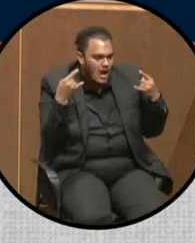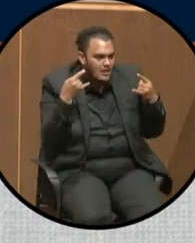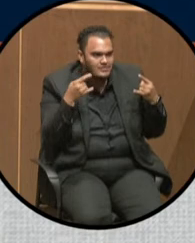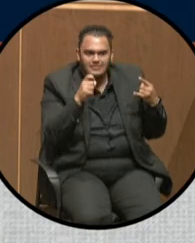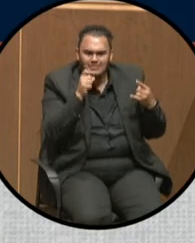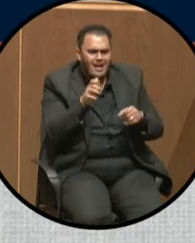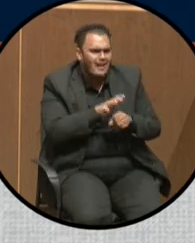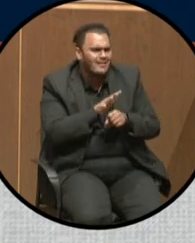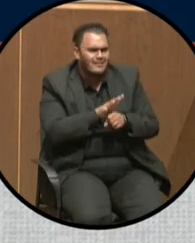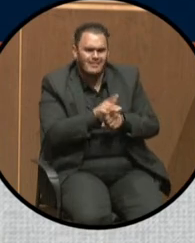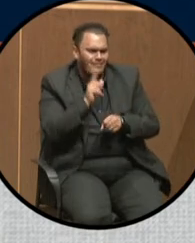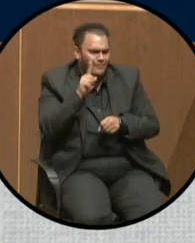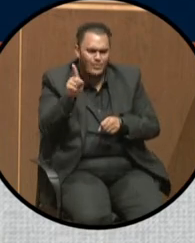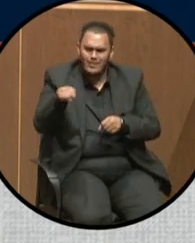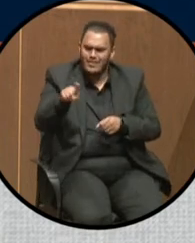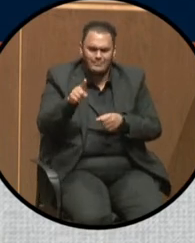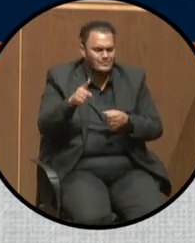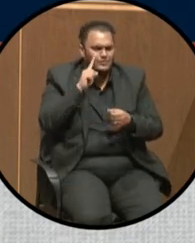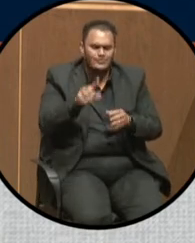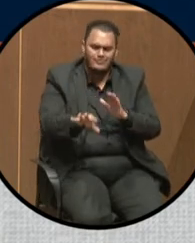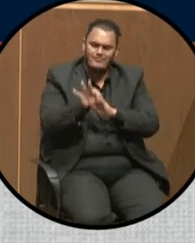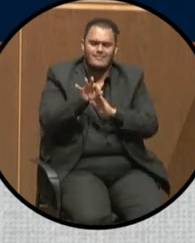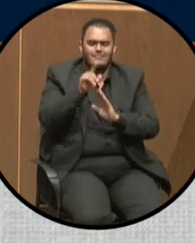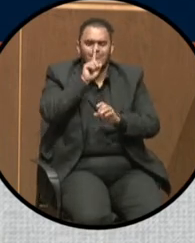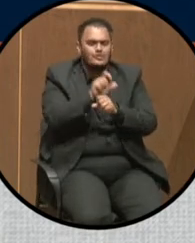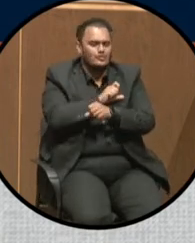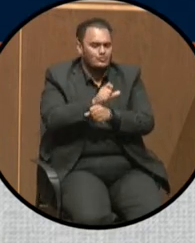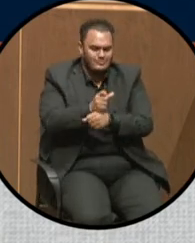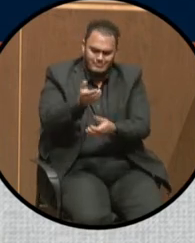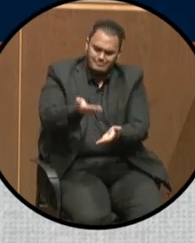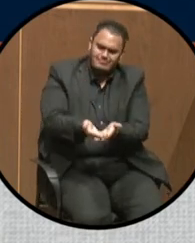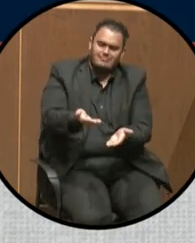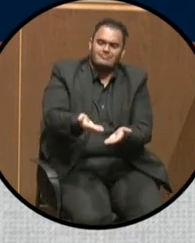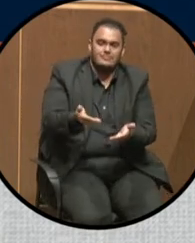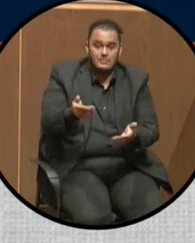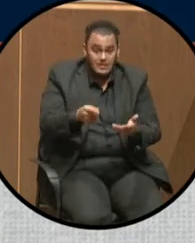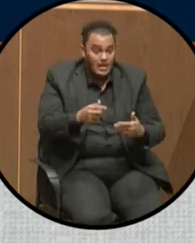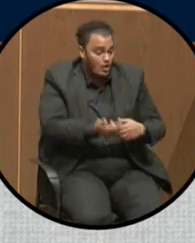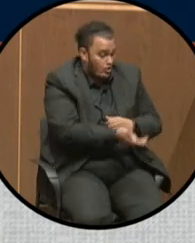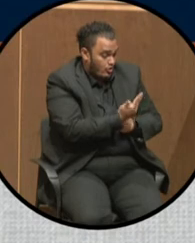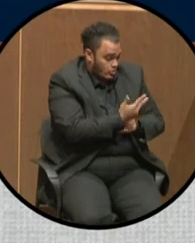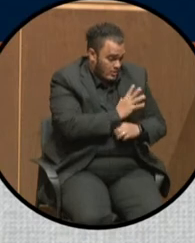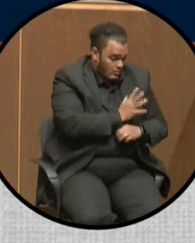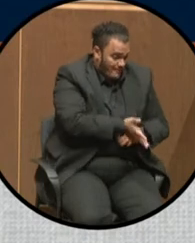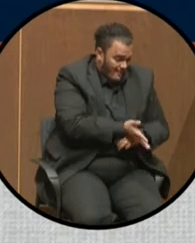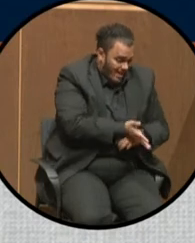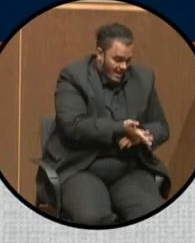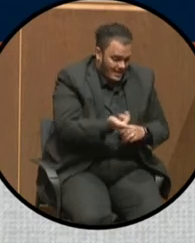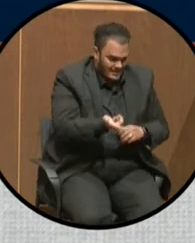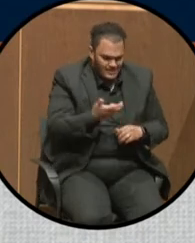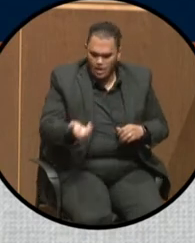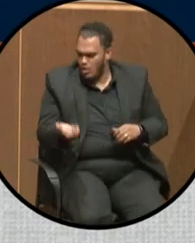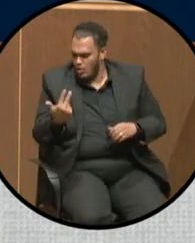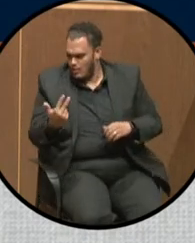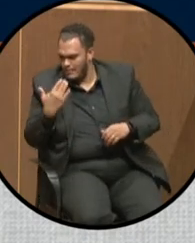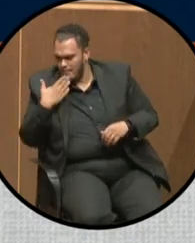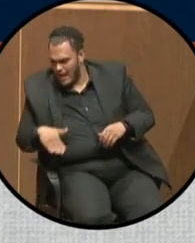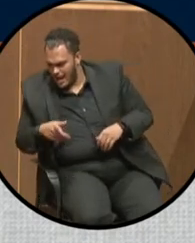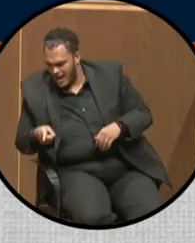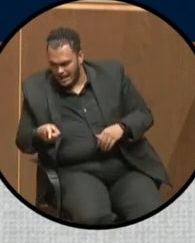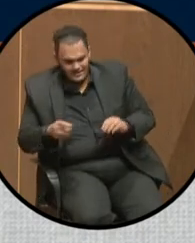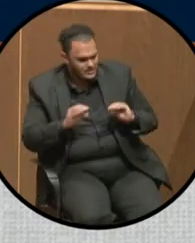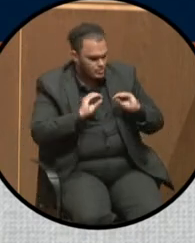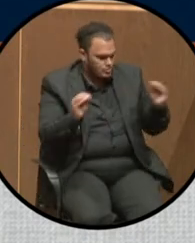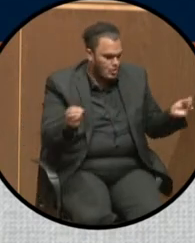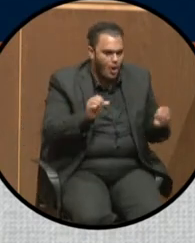valid conclusions. 3 of those masks, 50%, were actually completely fine, and there's no feasible pathophysiologic way